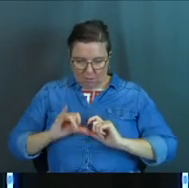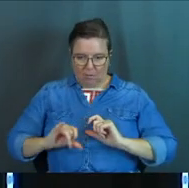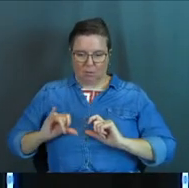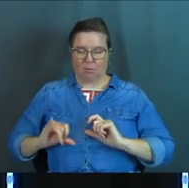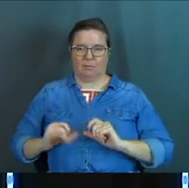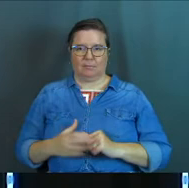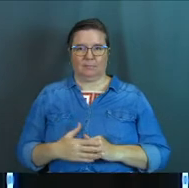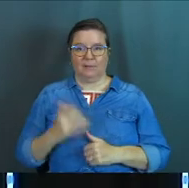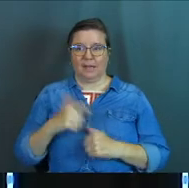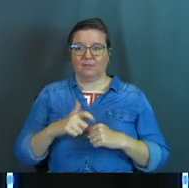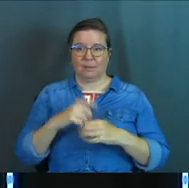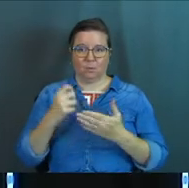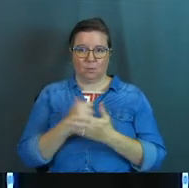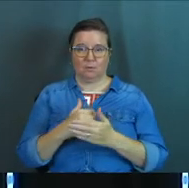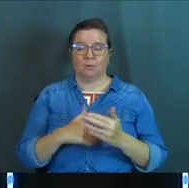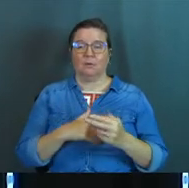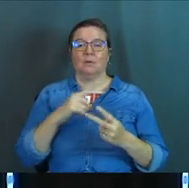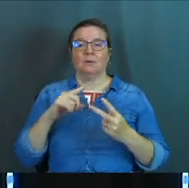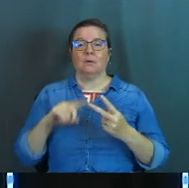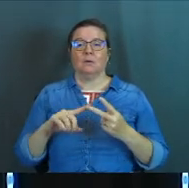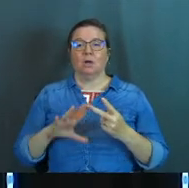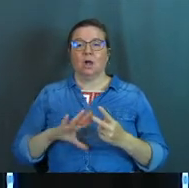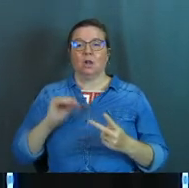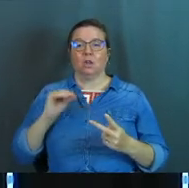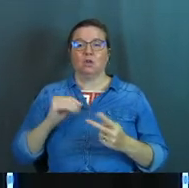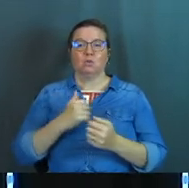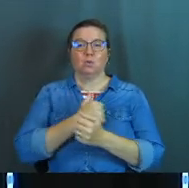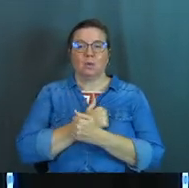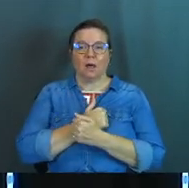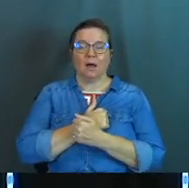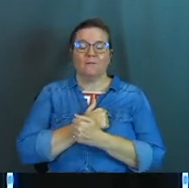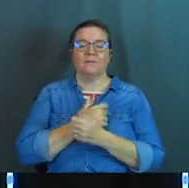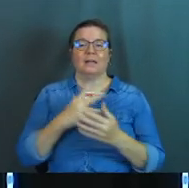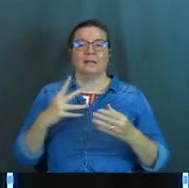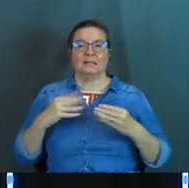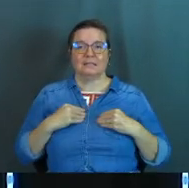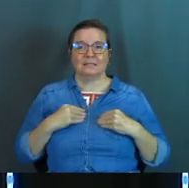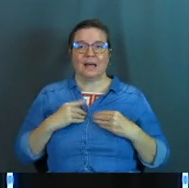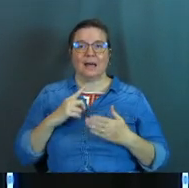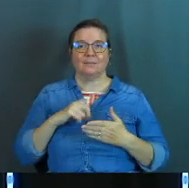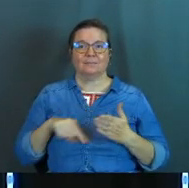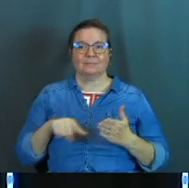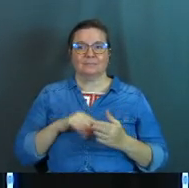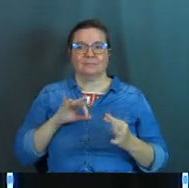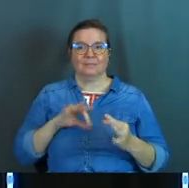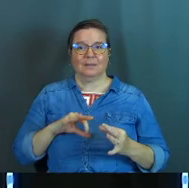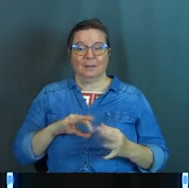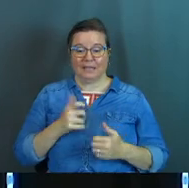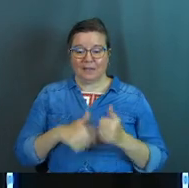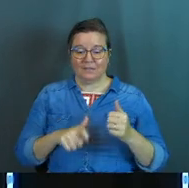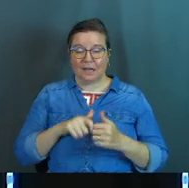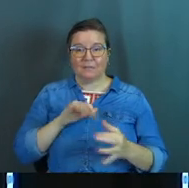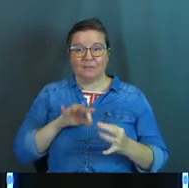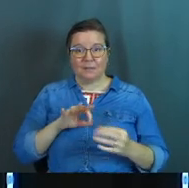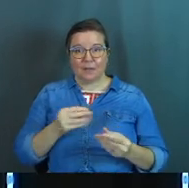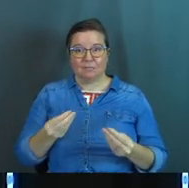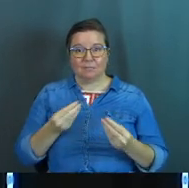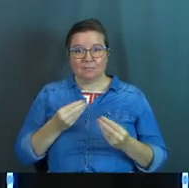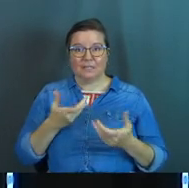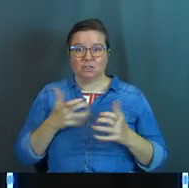you win that. Next, learn to love correction. Because every single time you get corrected, it's a chance to